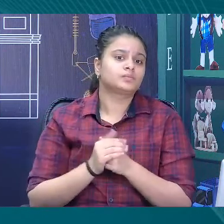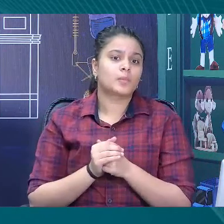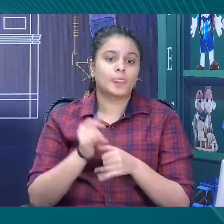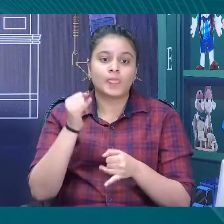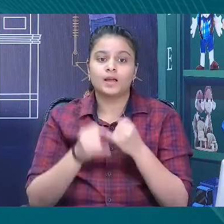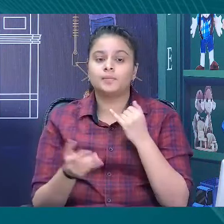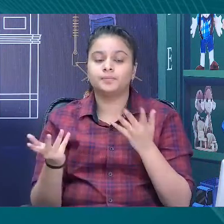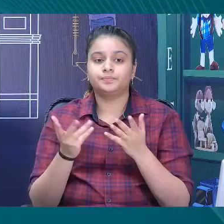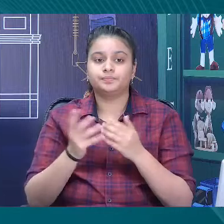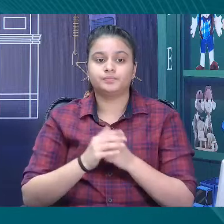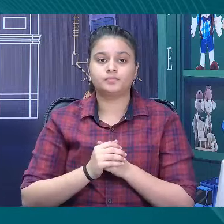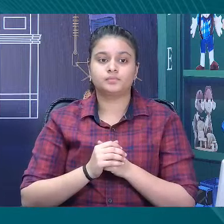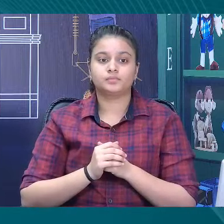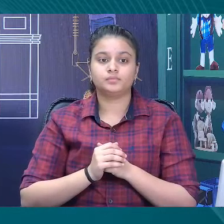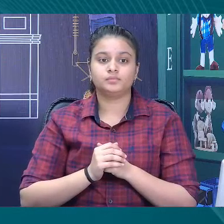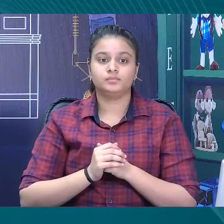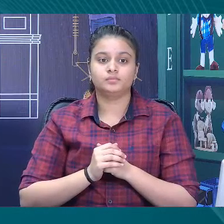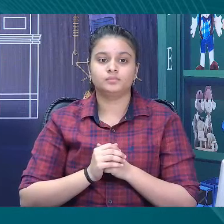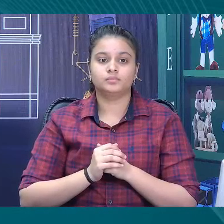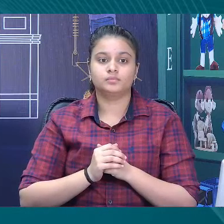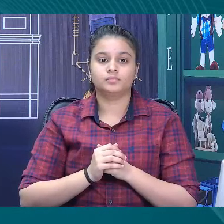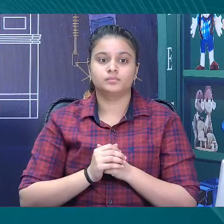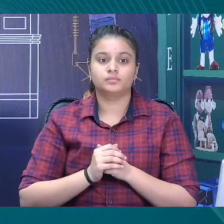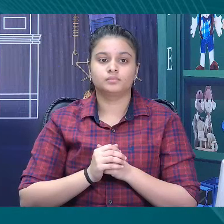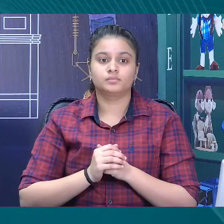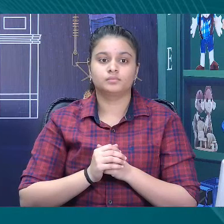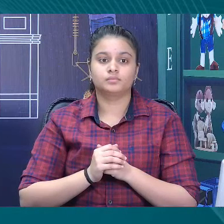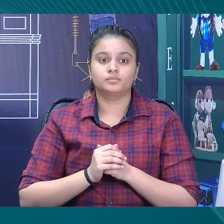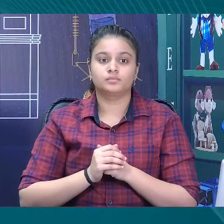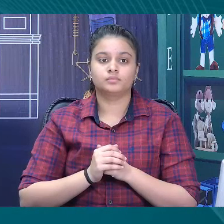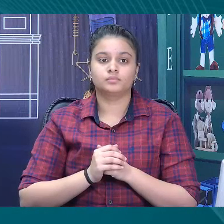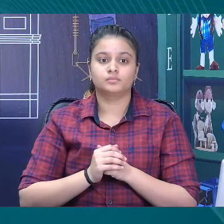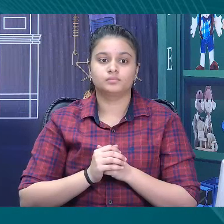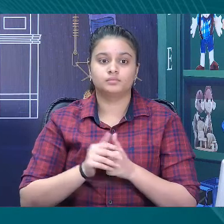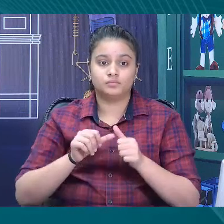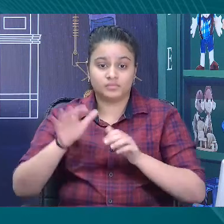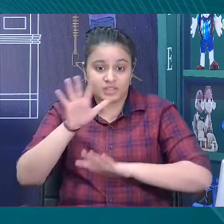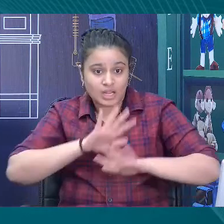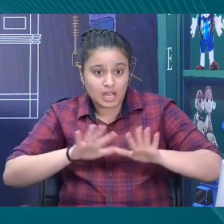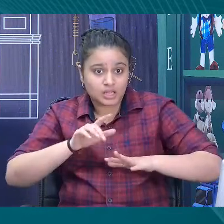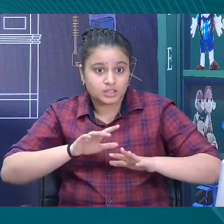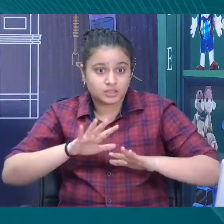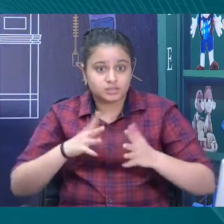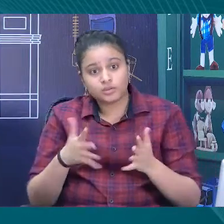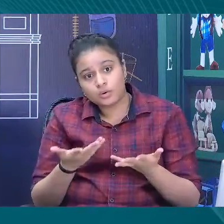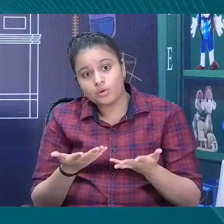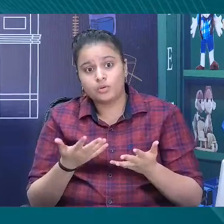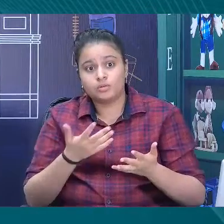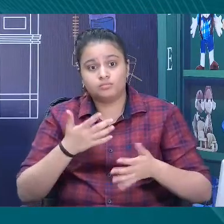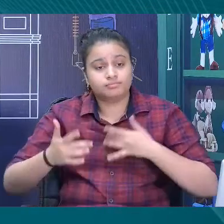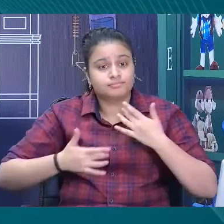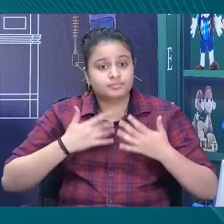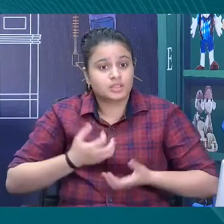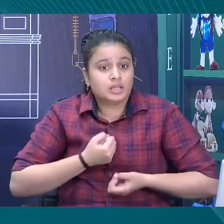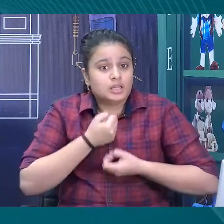which is the multiple means for action and expression, is from the point of view of the